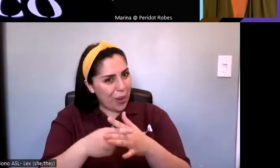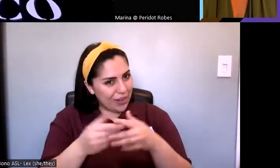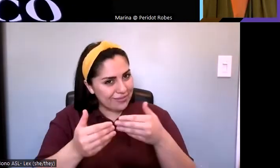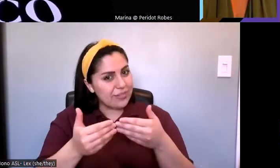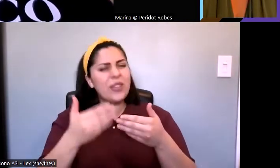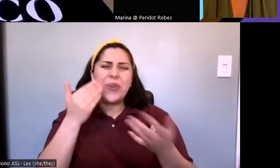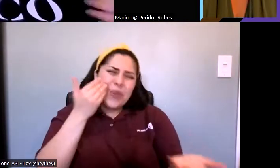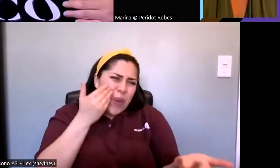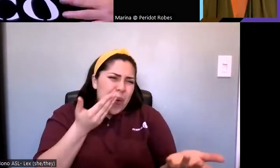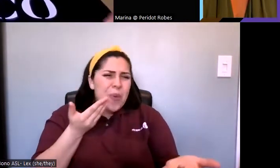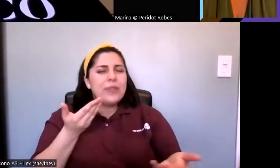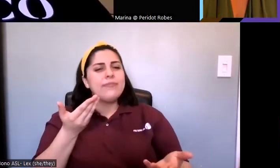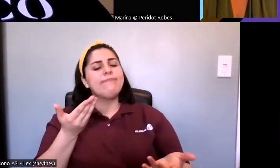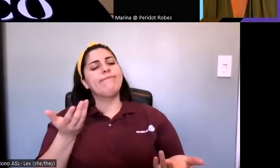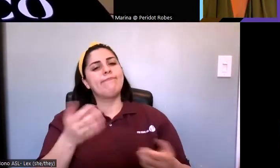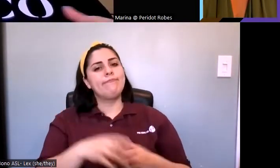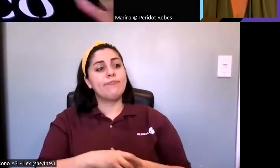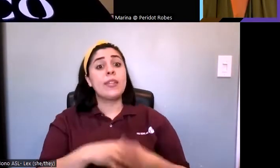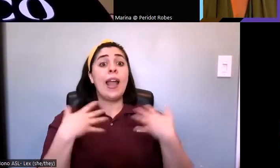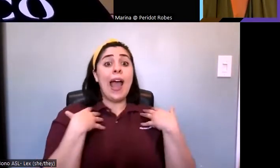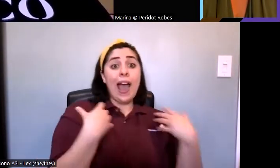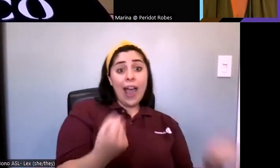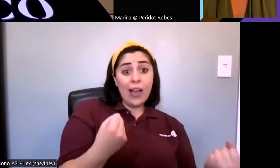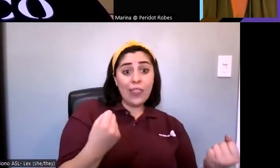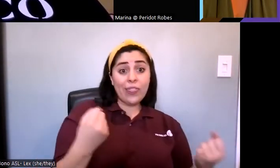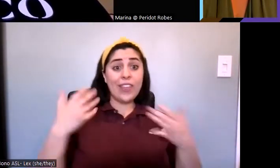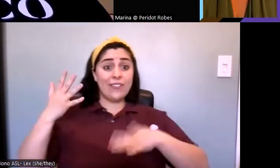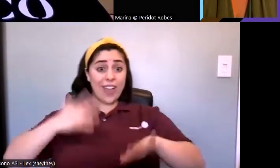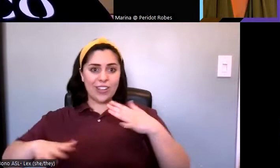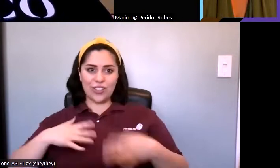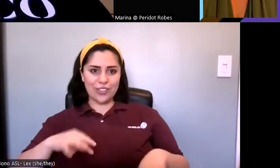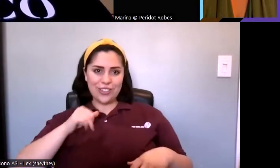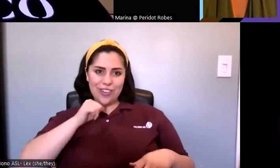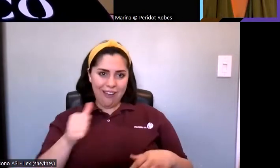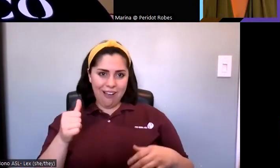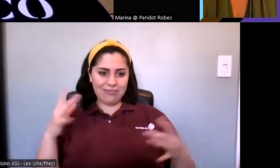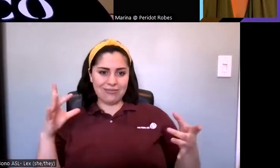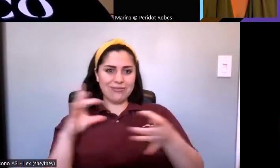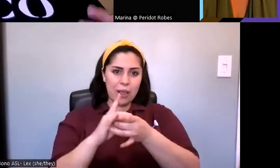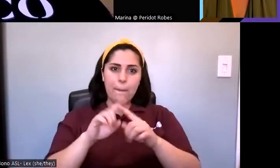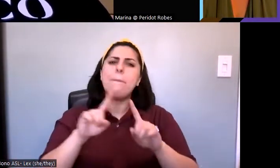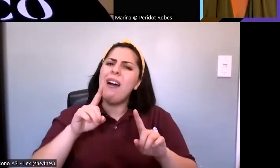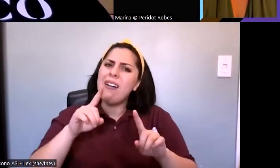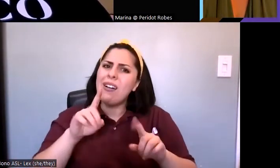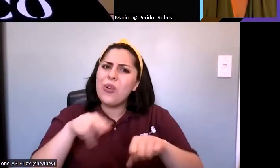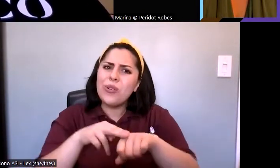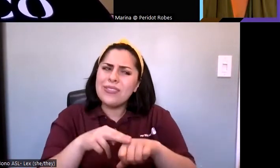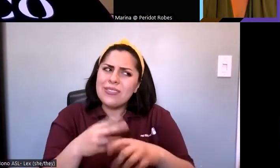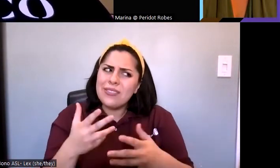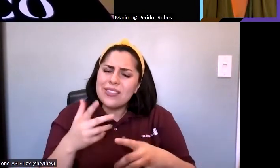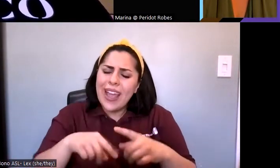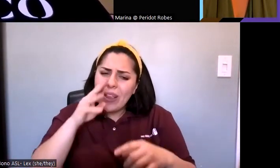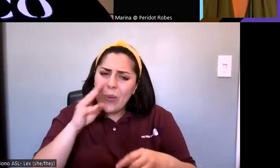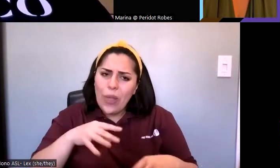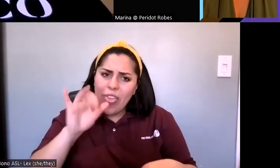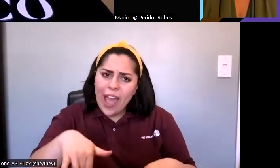Because, you know, I always say health and fashion should not be in the same sentence, right? But of course, we can't ignore that, you